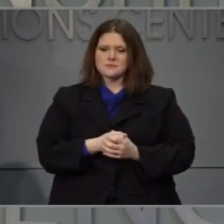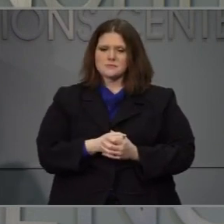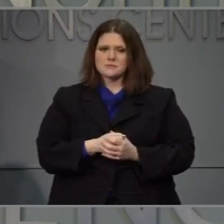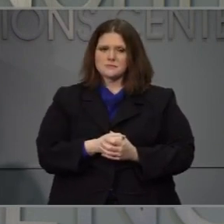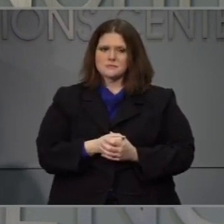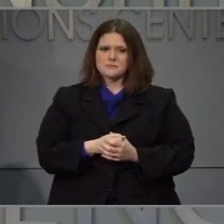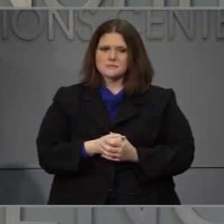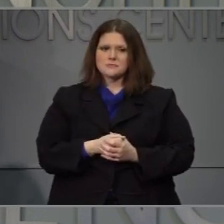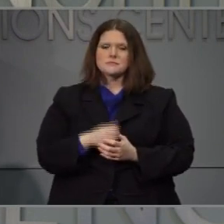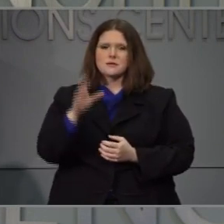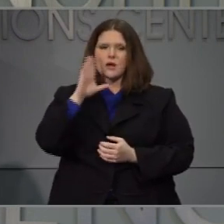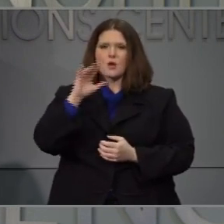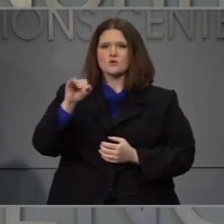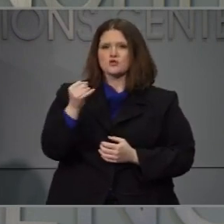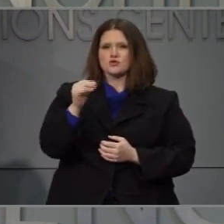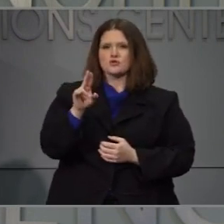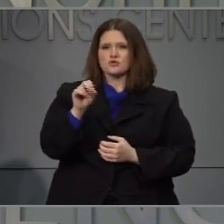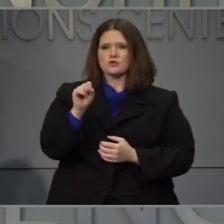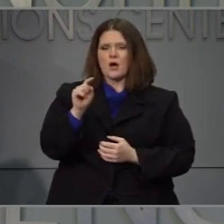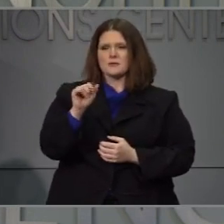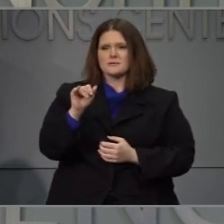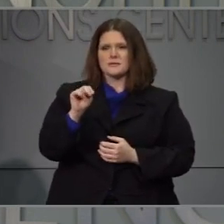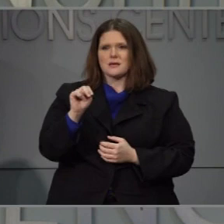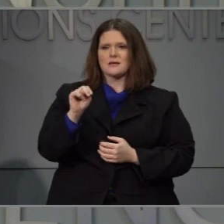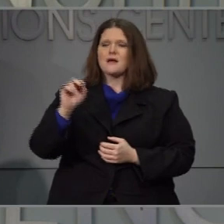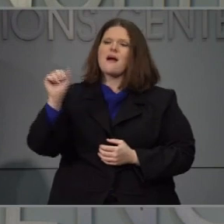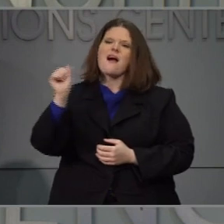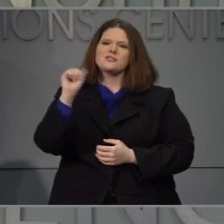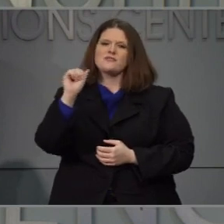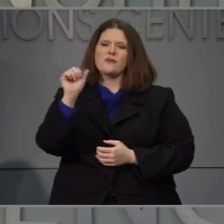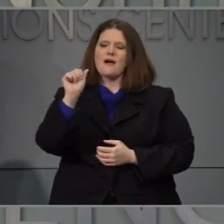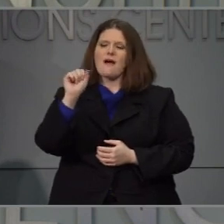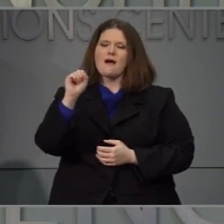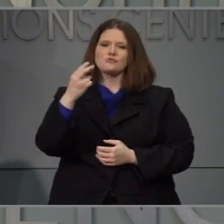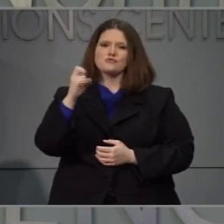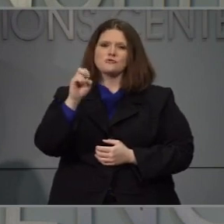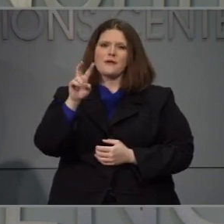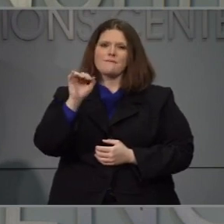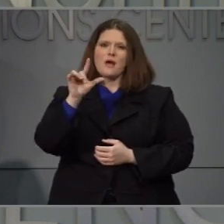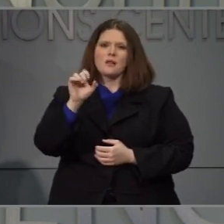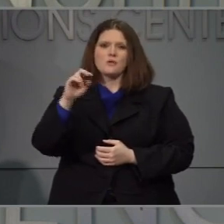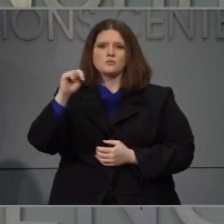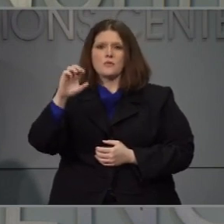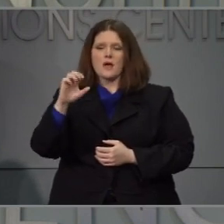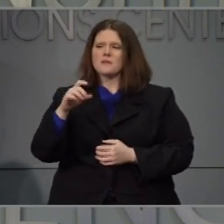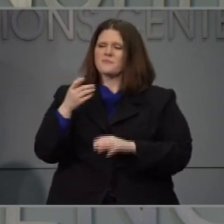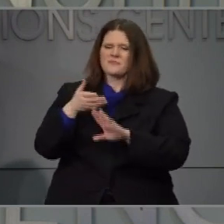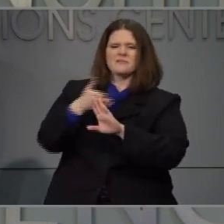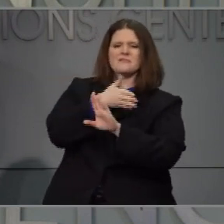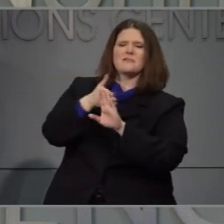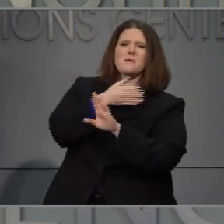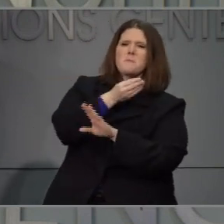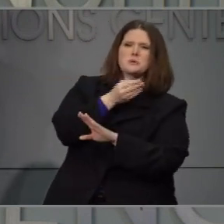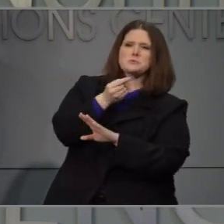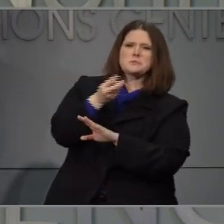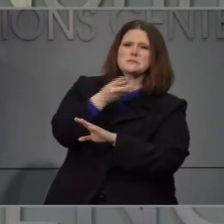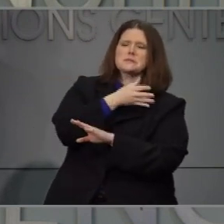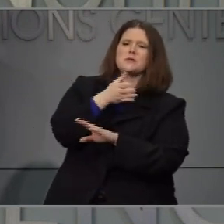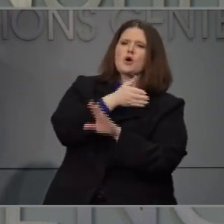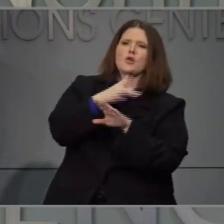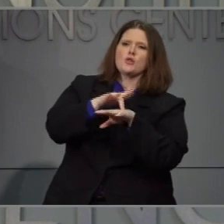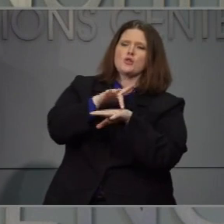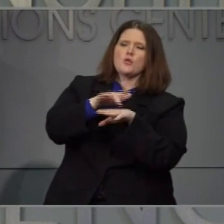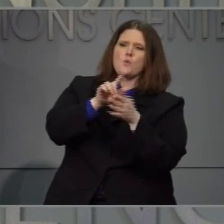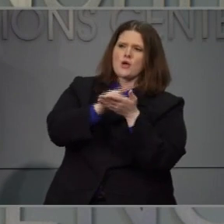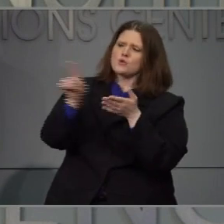Hello, Governor. This is Justin Hinton with WLOS in Asheville, North Carolina. Earlier in the week, you said an announcement about schools was coming. Can